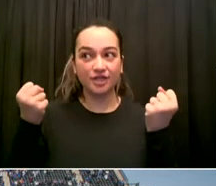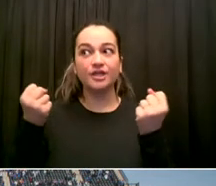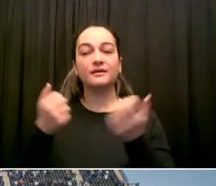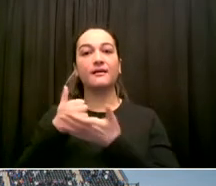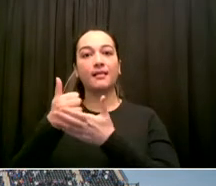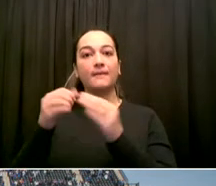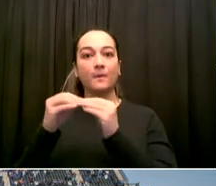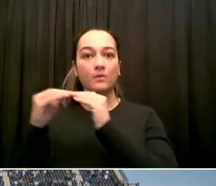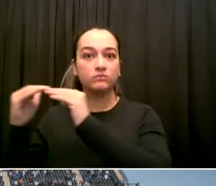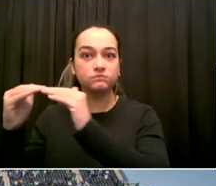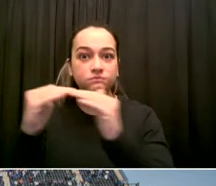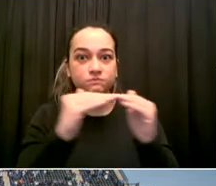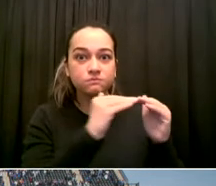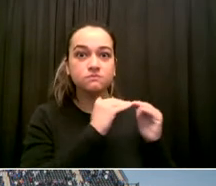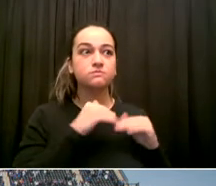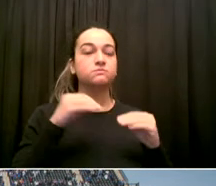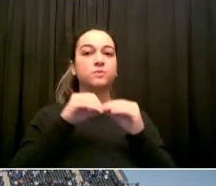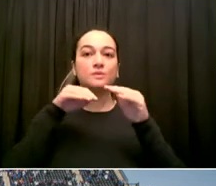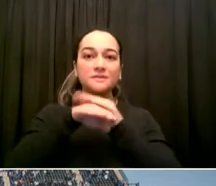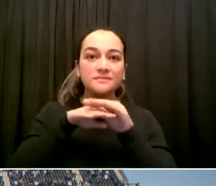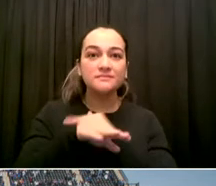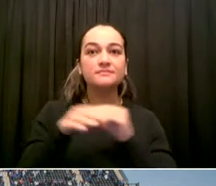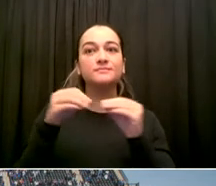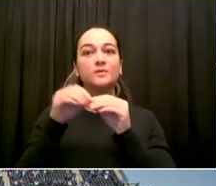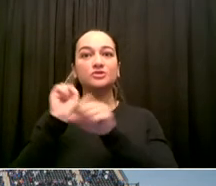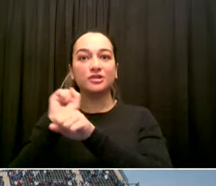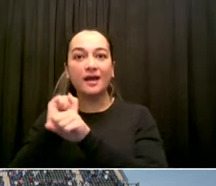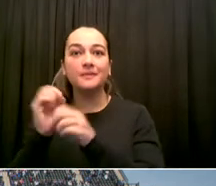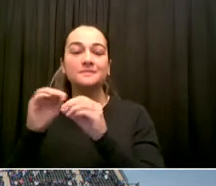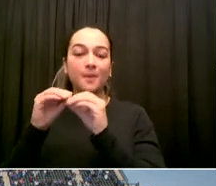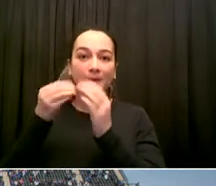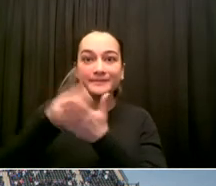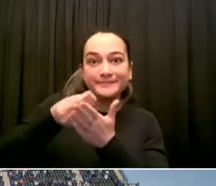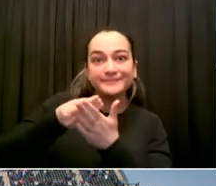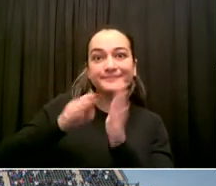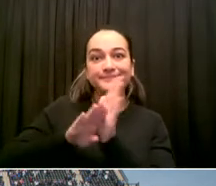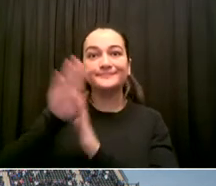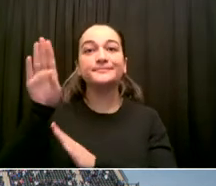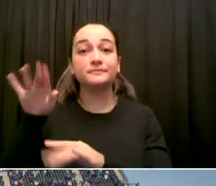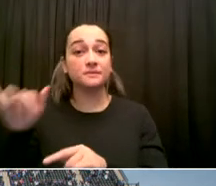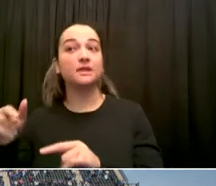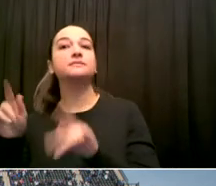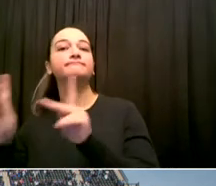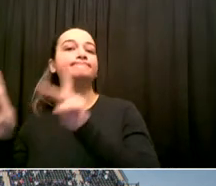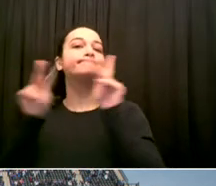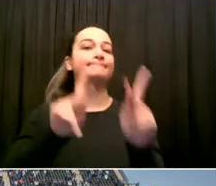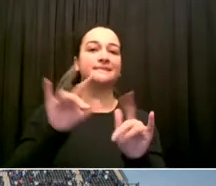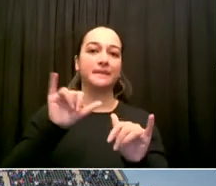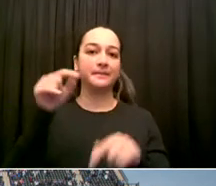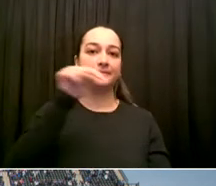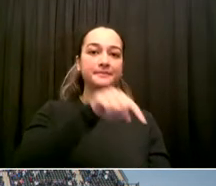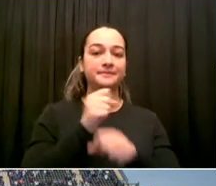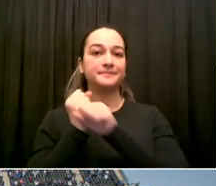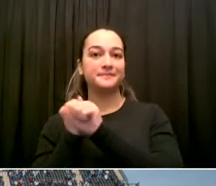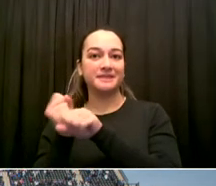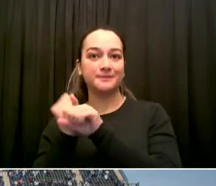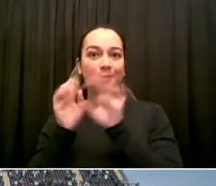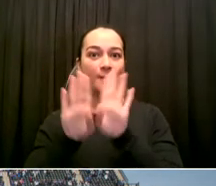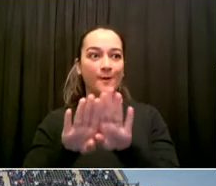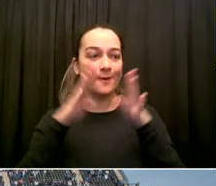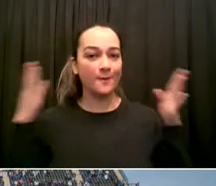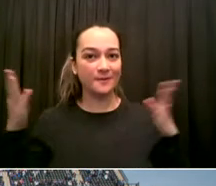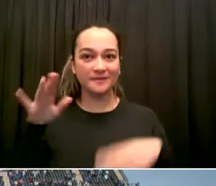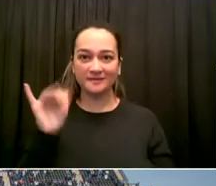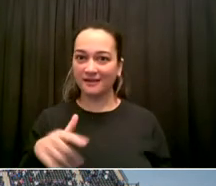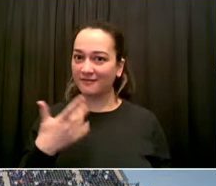announce a major new initiative. We're very proud of this. I think it's going to change things a lot. It's an important new